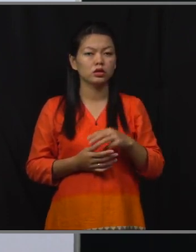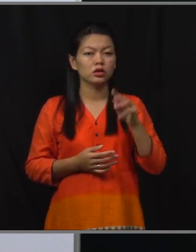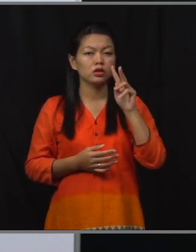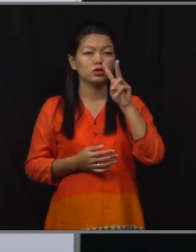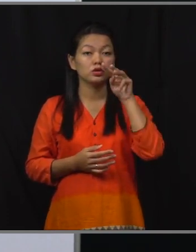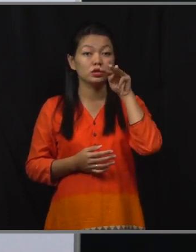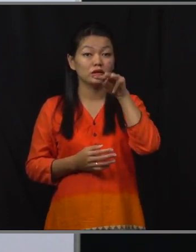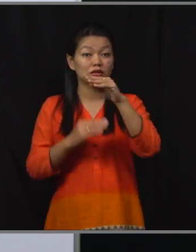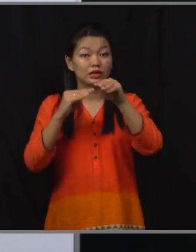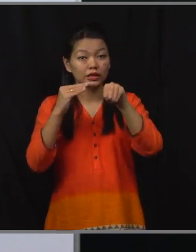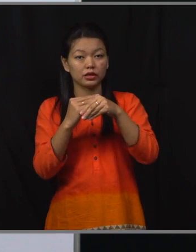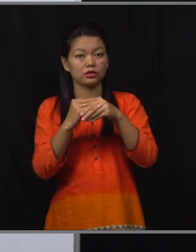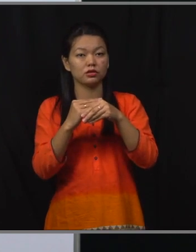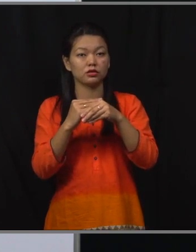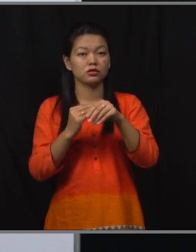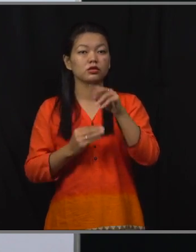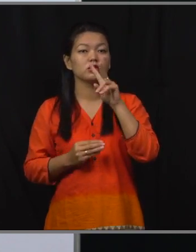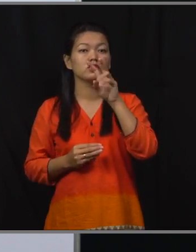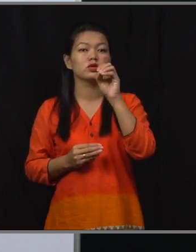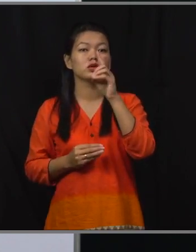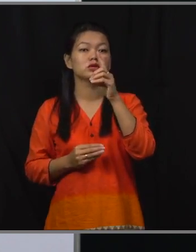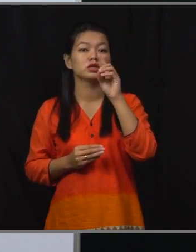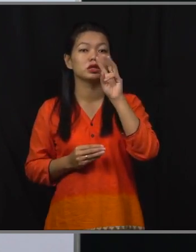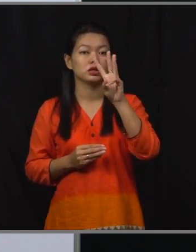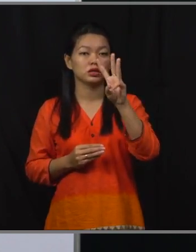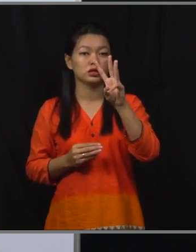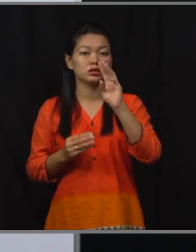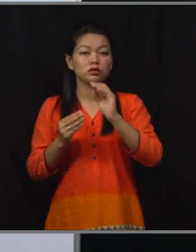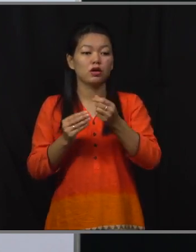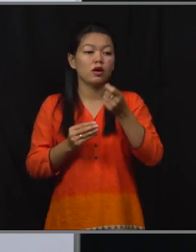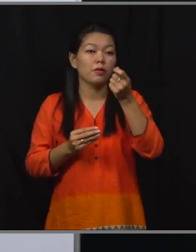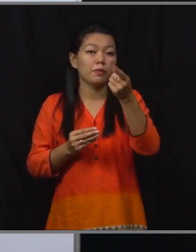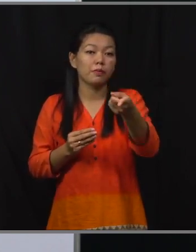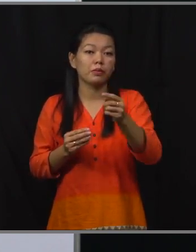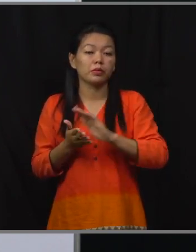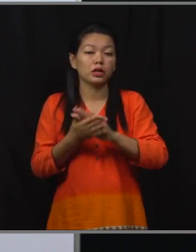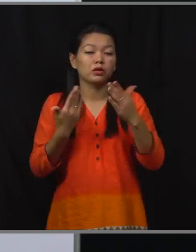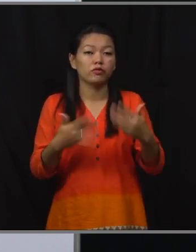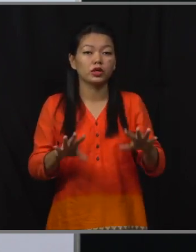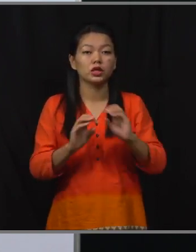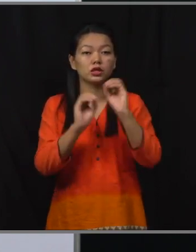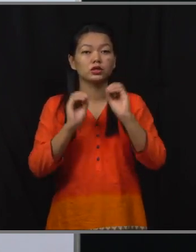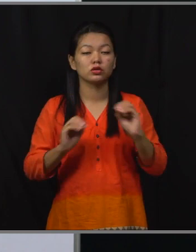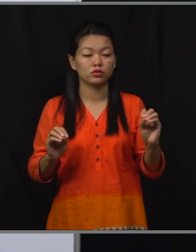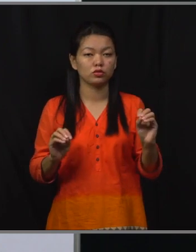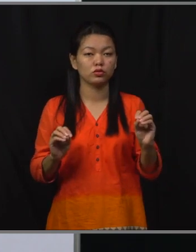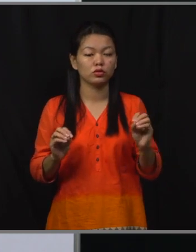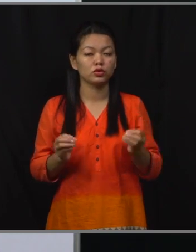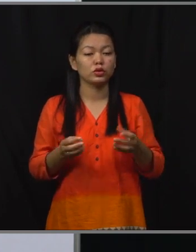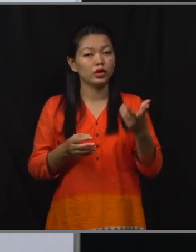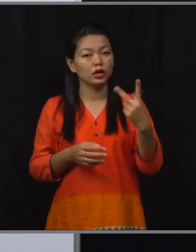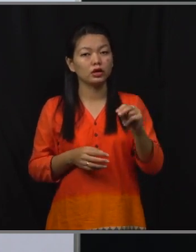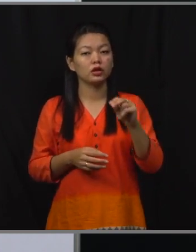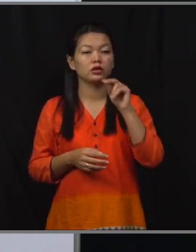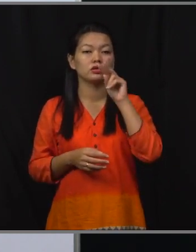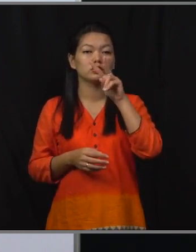2013. So it is a prepaid expenses. Therefore, this 2,000 has to be deducted. So you